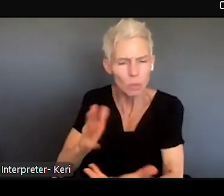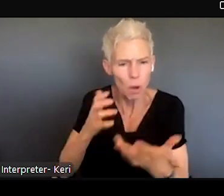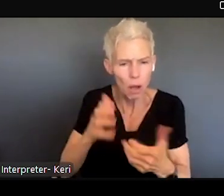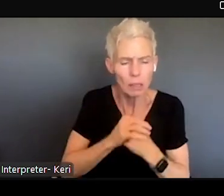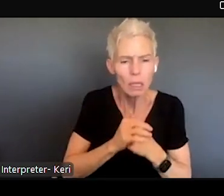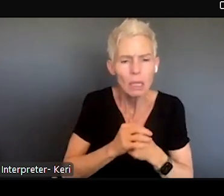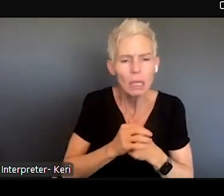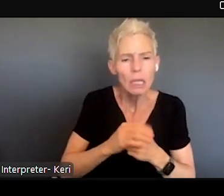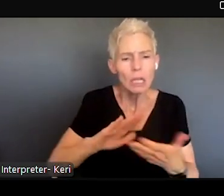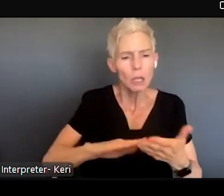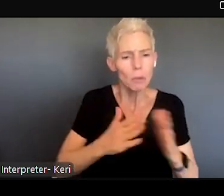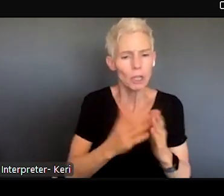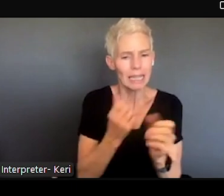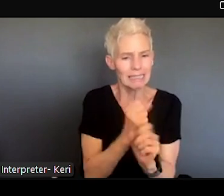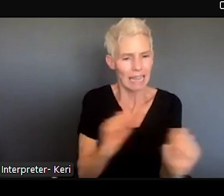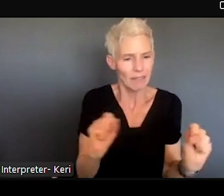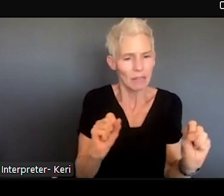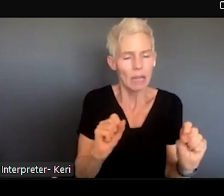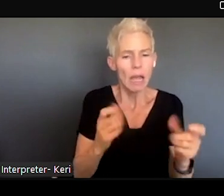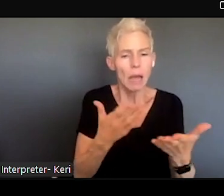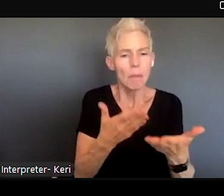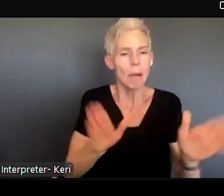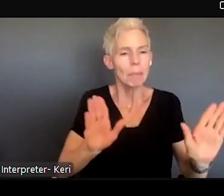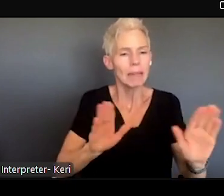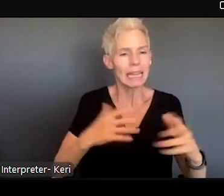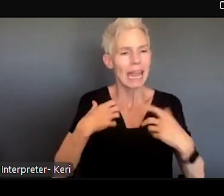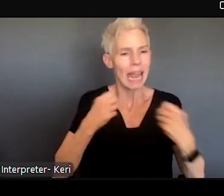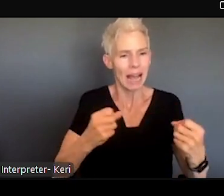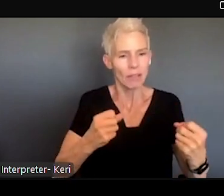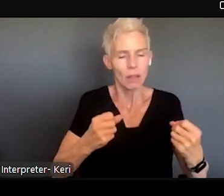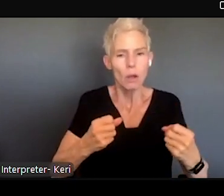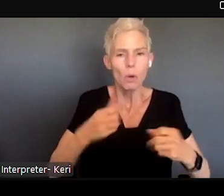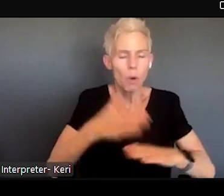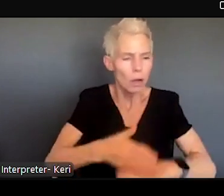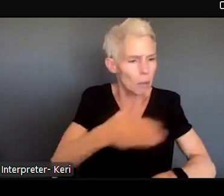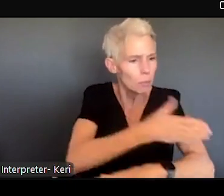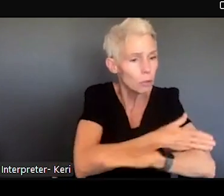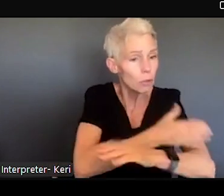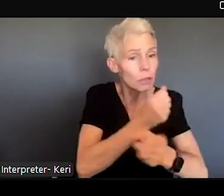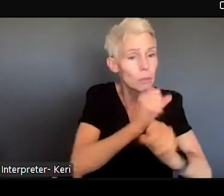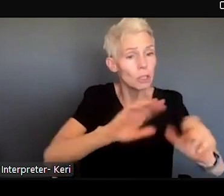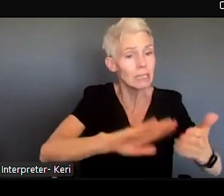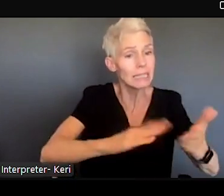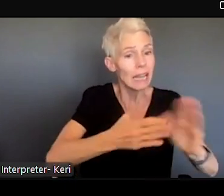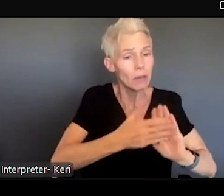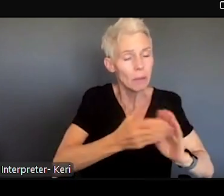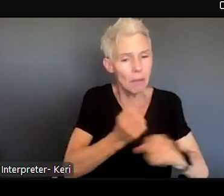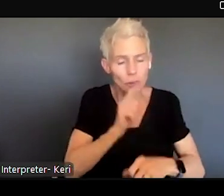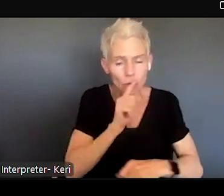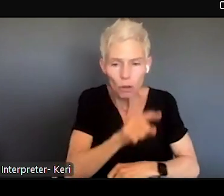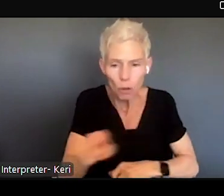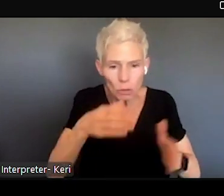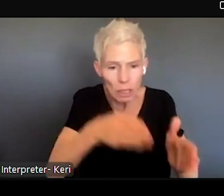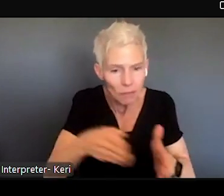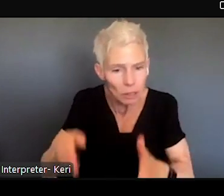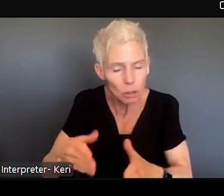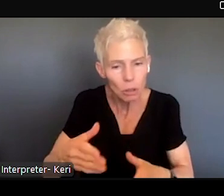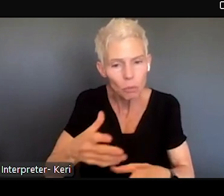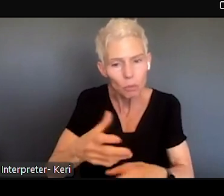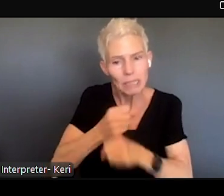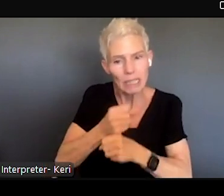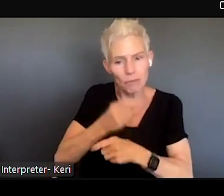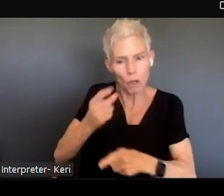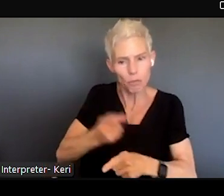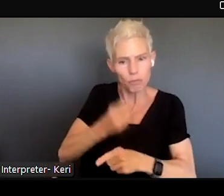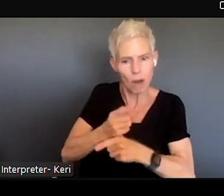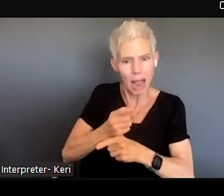and public health. So effective crisis intervention, we enhance community safety by ensuring that individuals receive proper care instead of